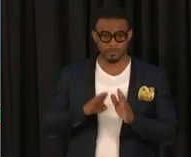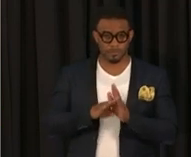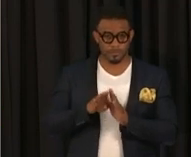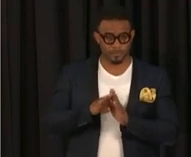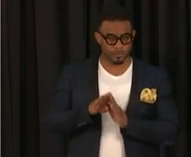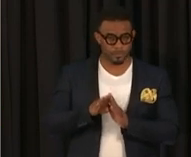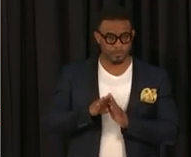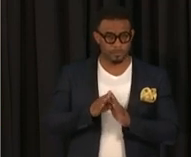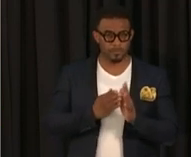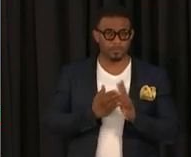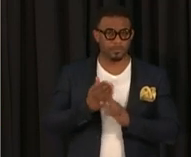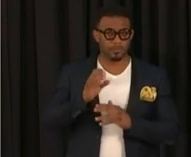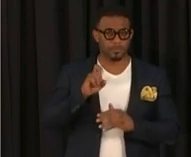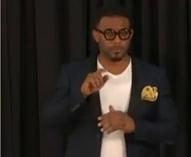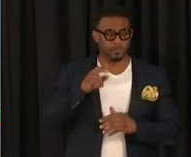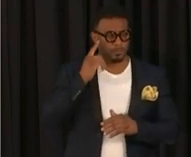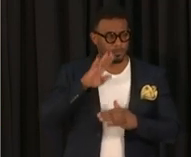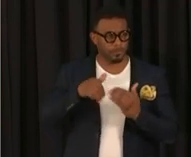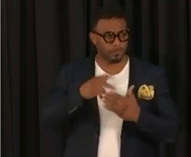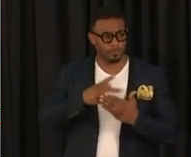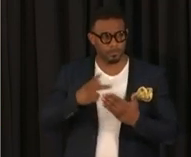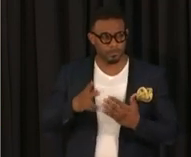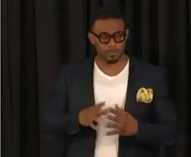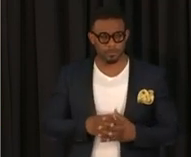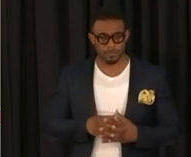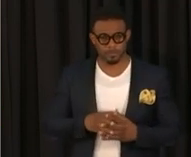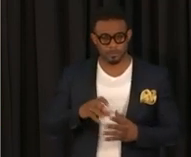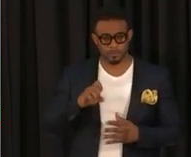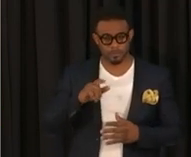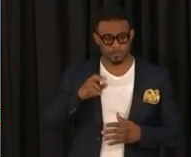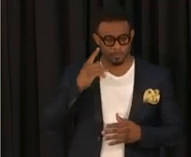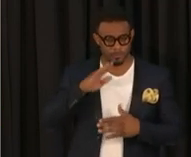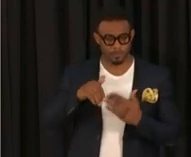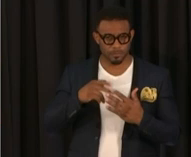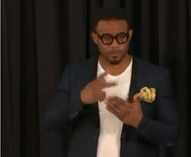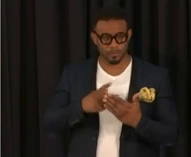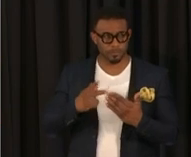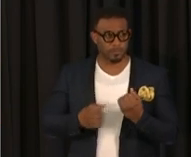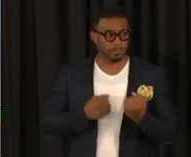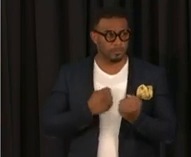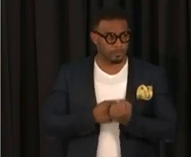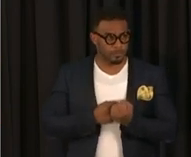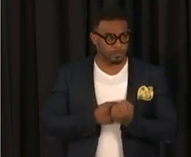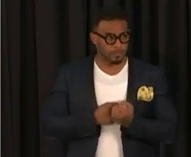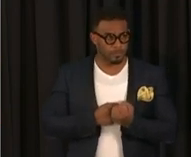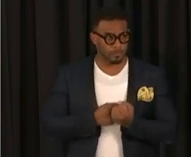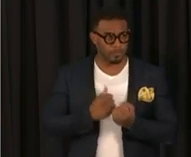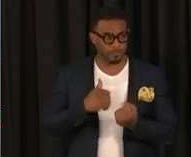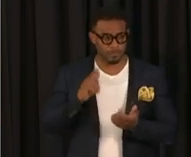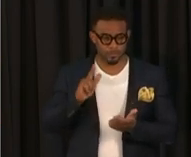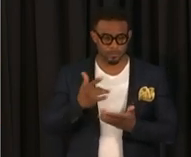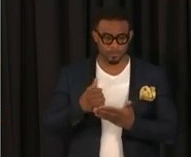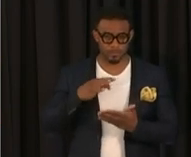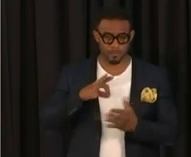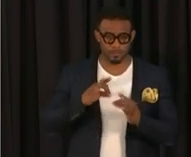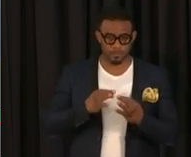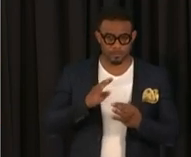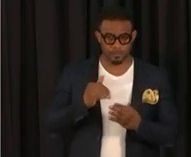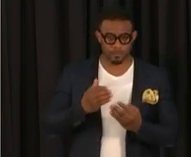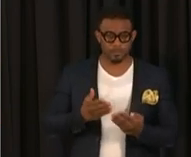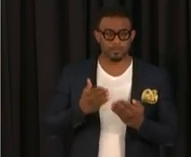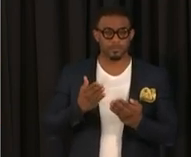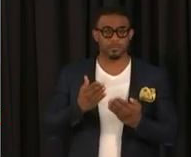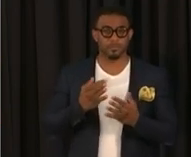our developers through the Solar for All program. The Solar for All program supports our low-income families